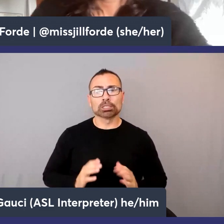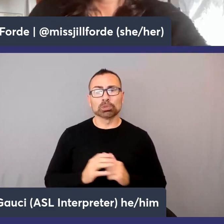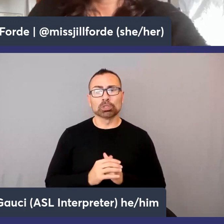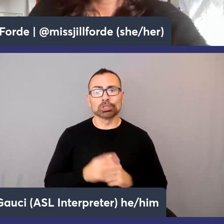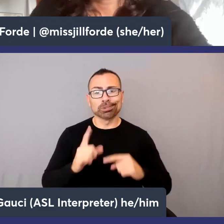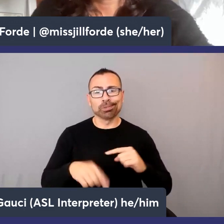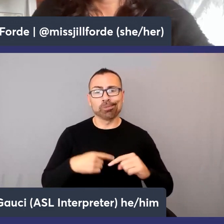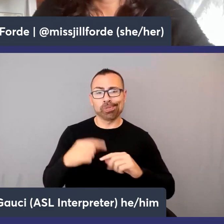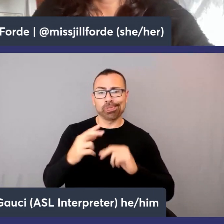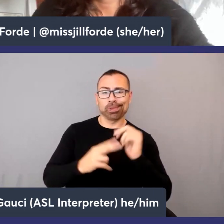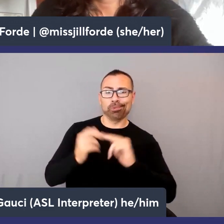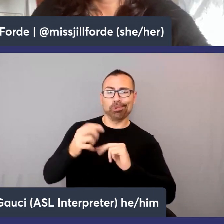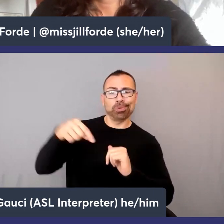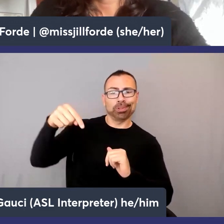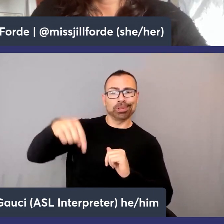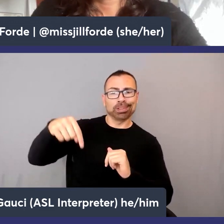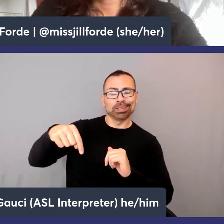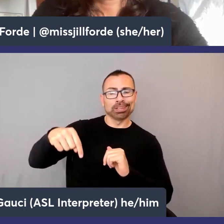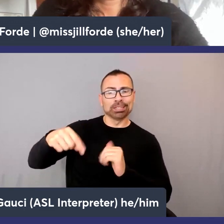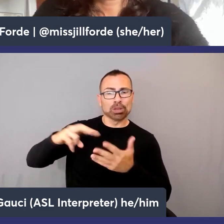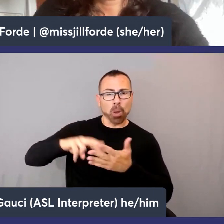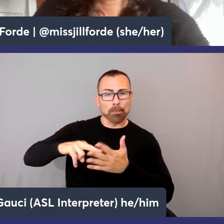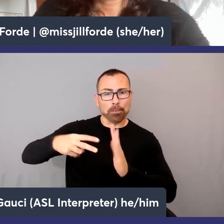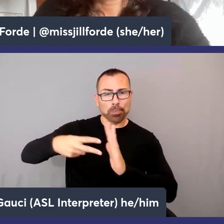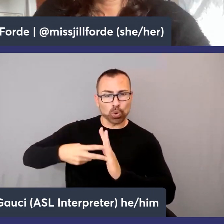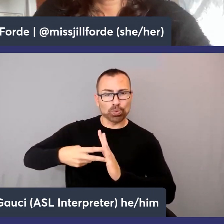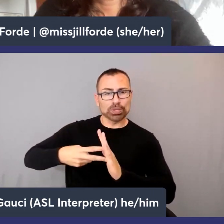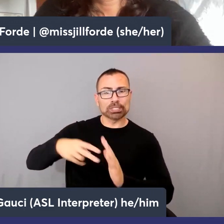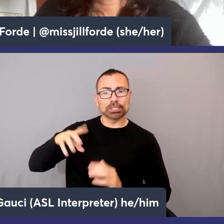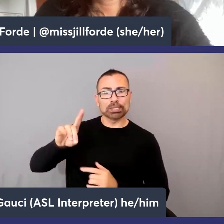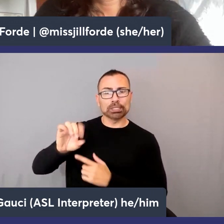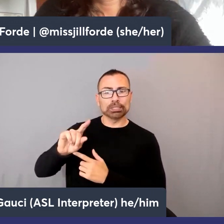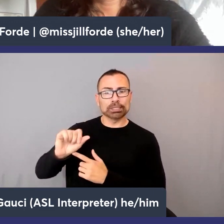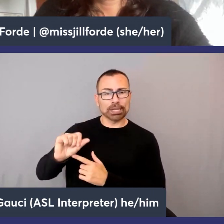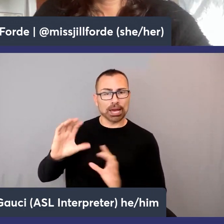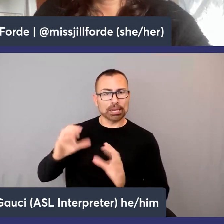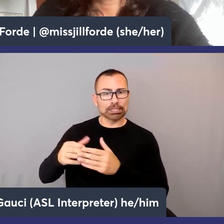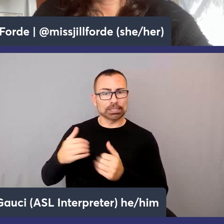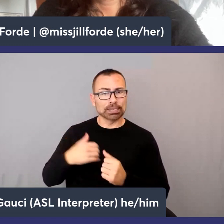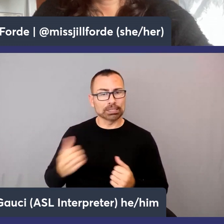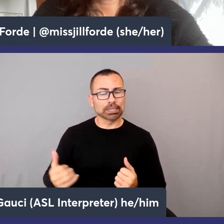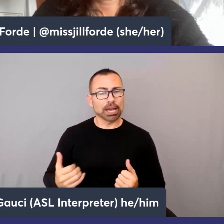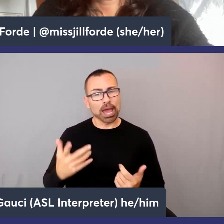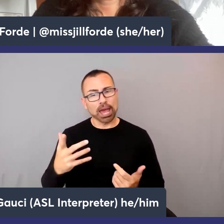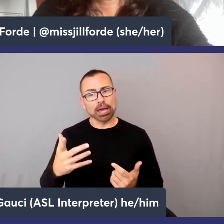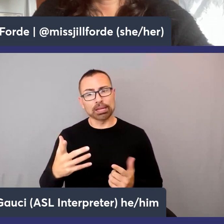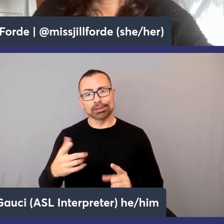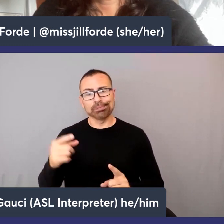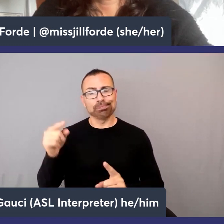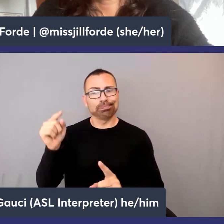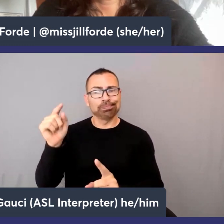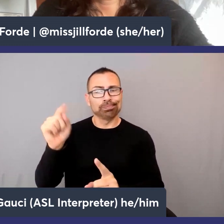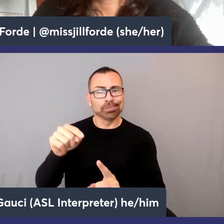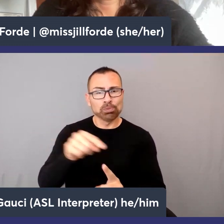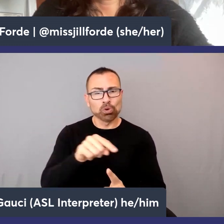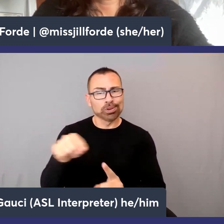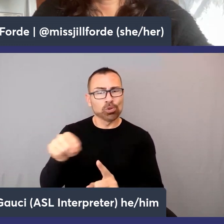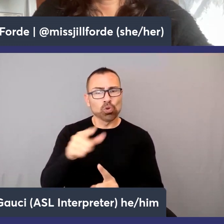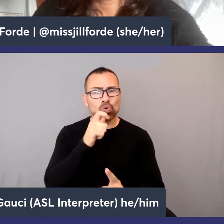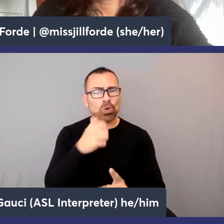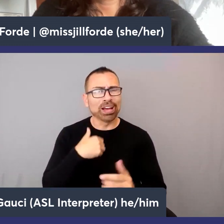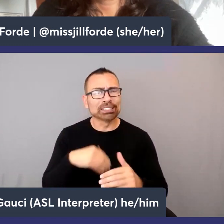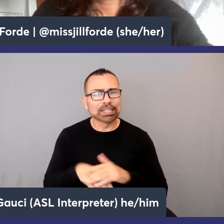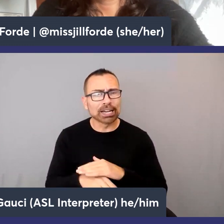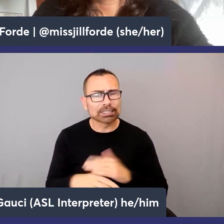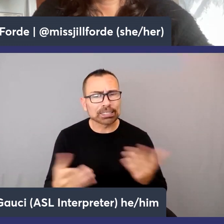these purpose-built data sets, they had quite a pain point on who all has access to that, and